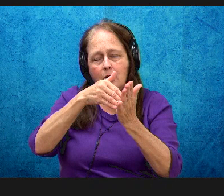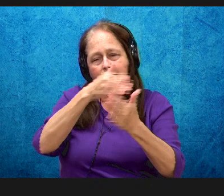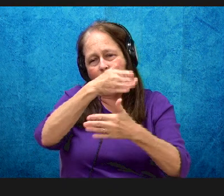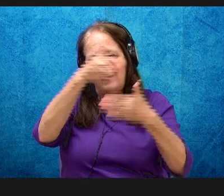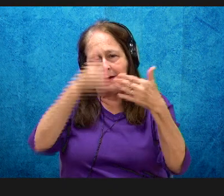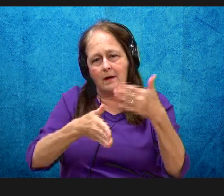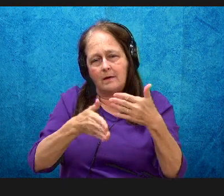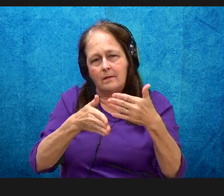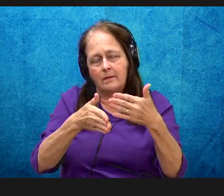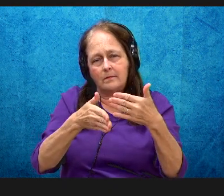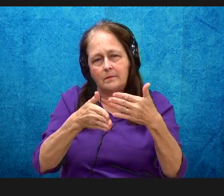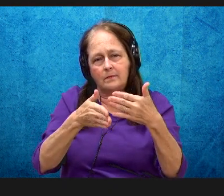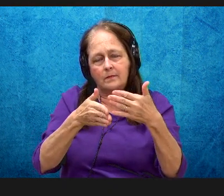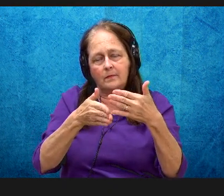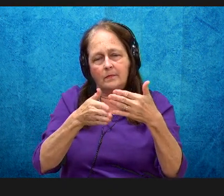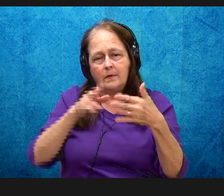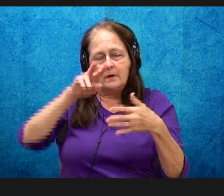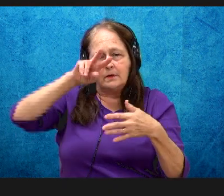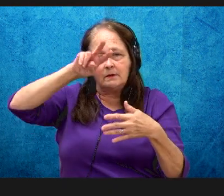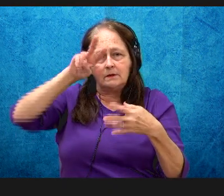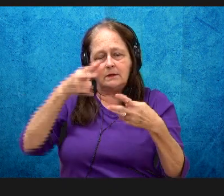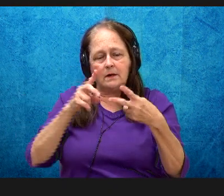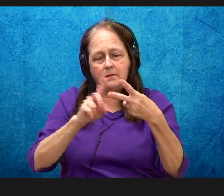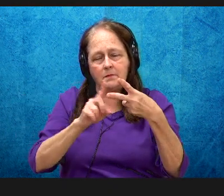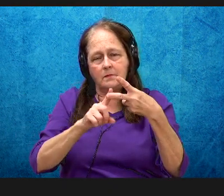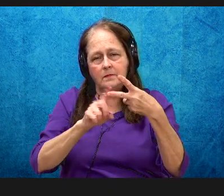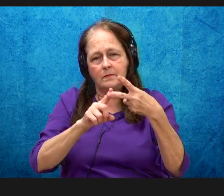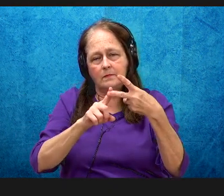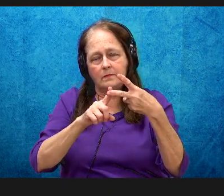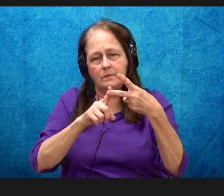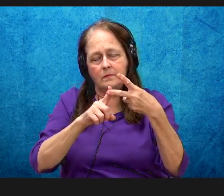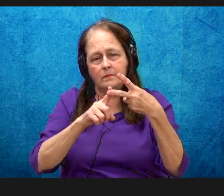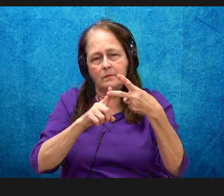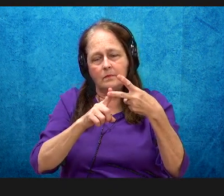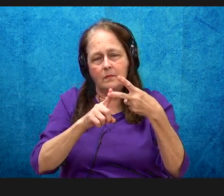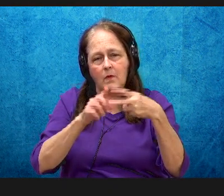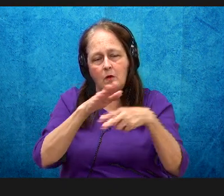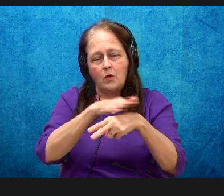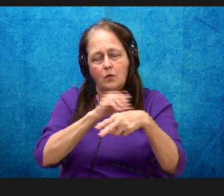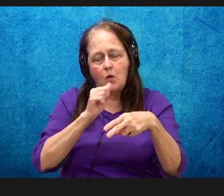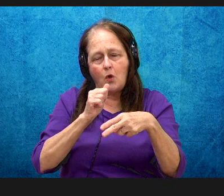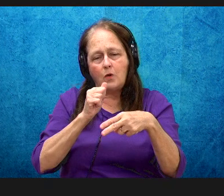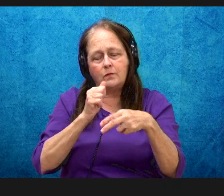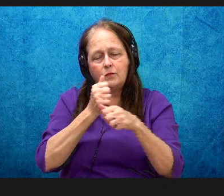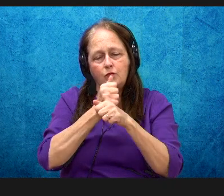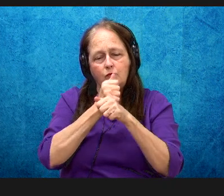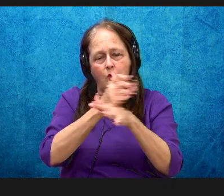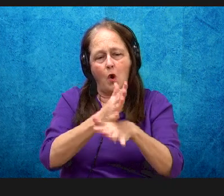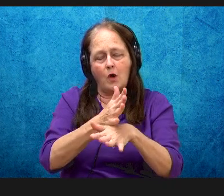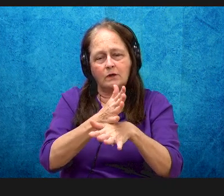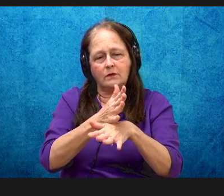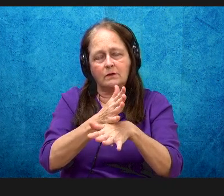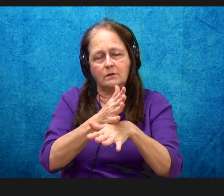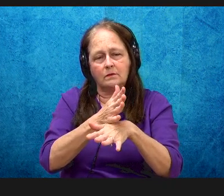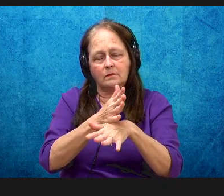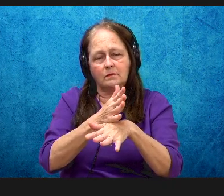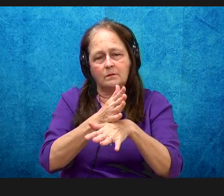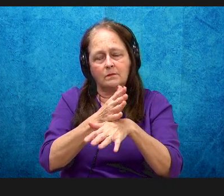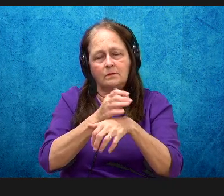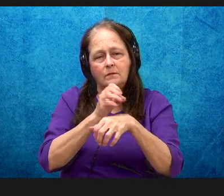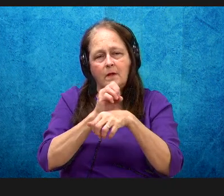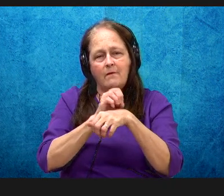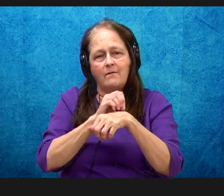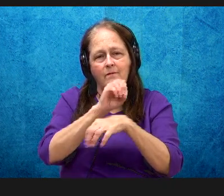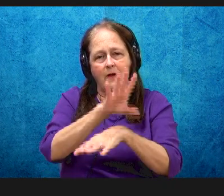end. Second type of text structure is cause and effect. Now, this is when a passage shows